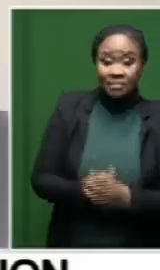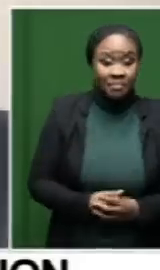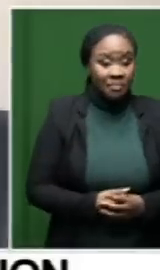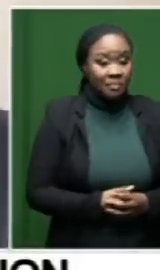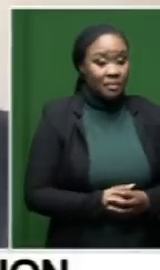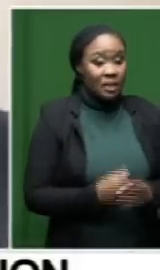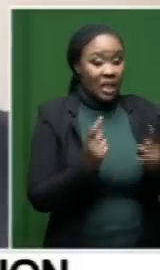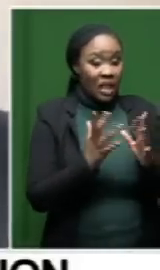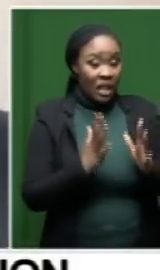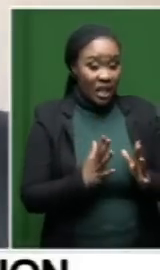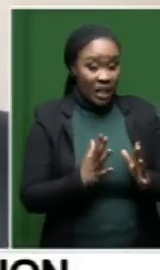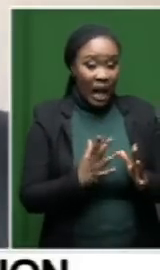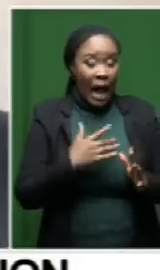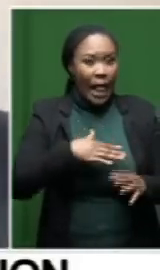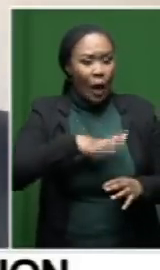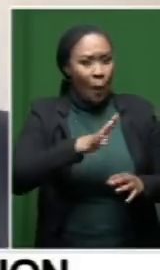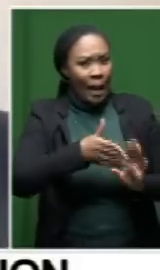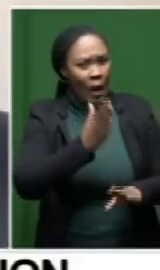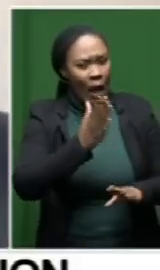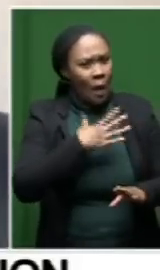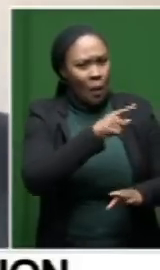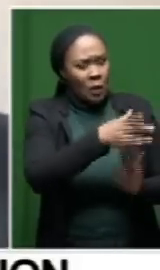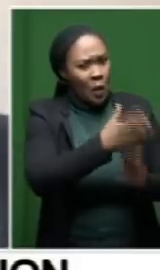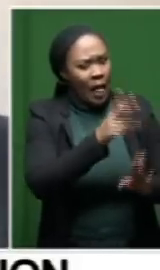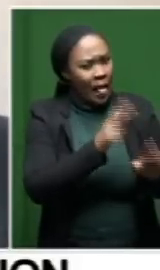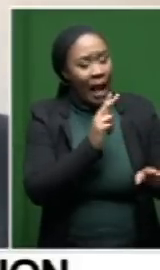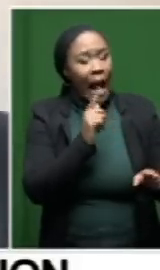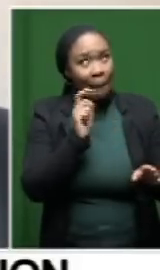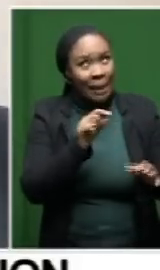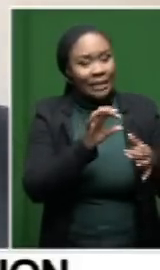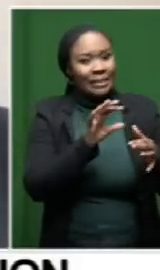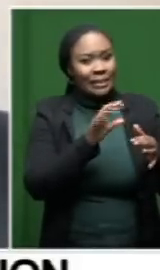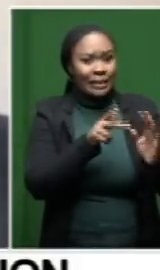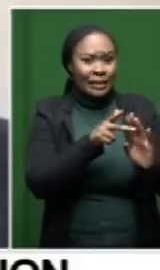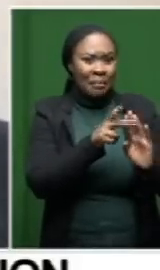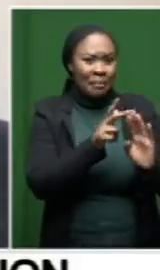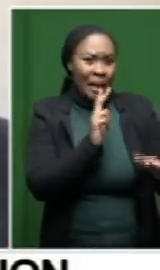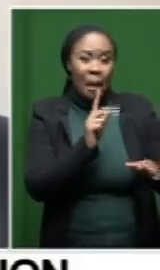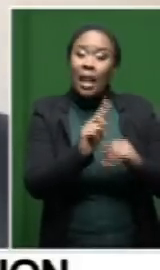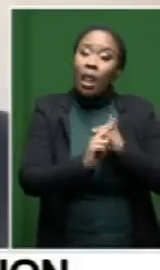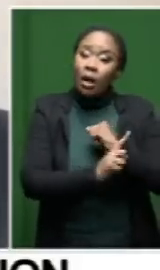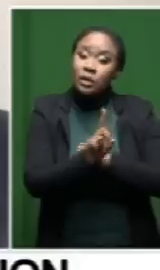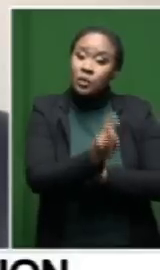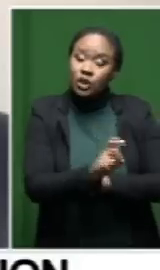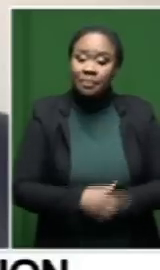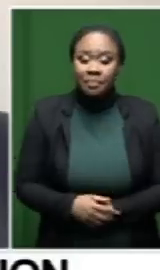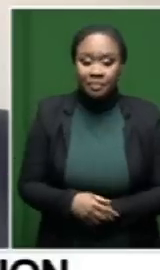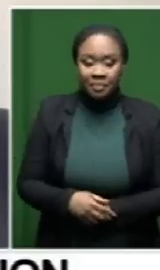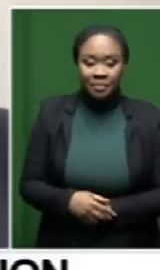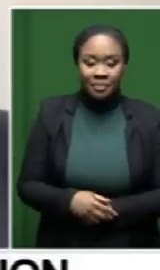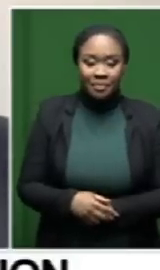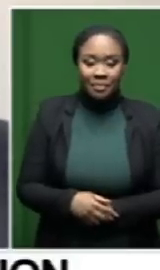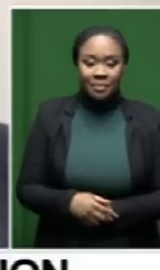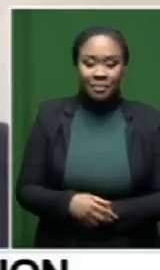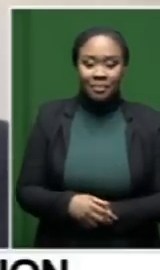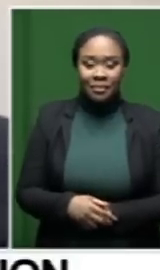Advocate, is it normal that I don't want to let you go? I need to let you go, and I know that. I have to let you go. But there's last question, and it doesn't have to